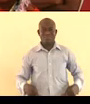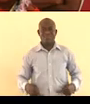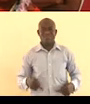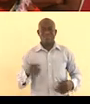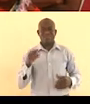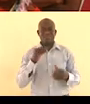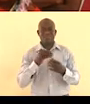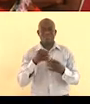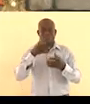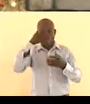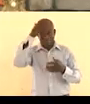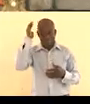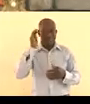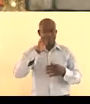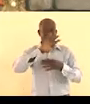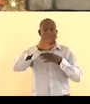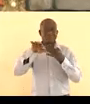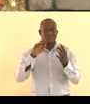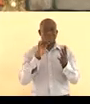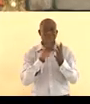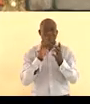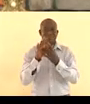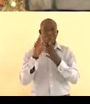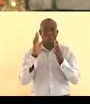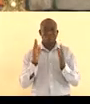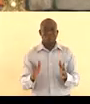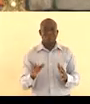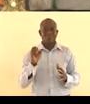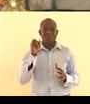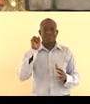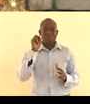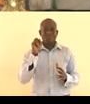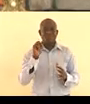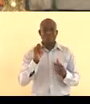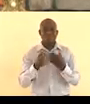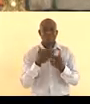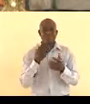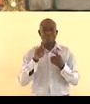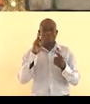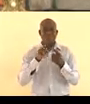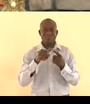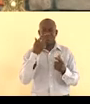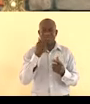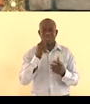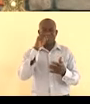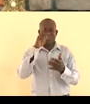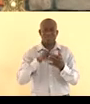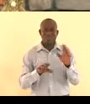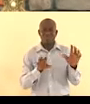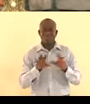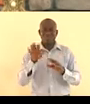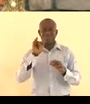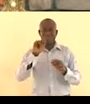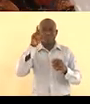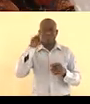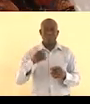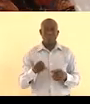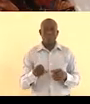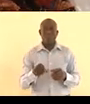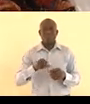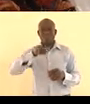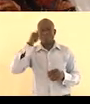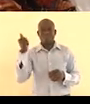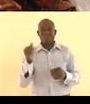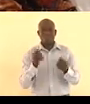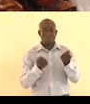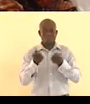all Christians. All Christians should be able to say, what do I need another car for? What do I